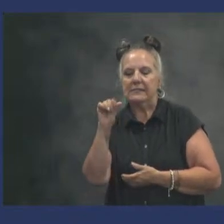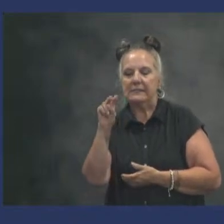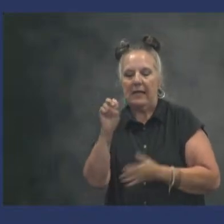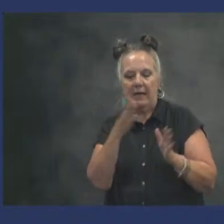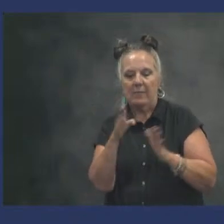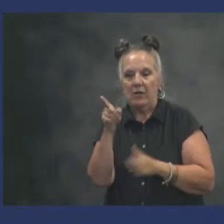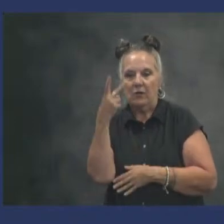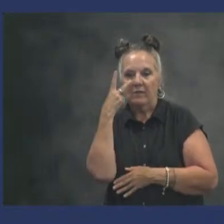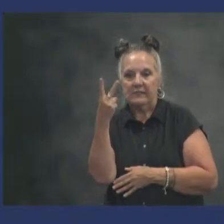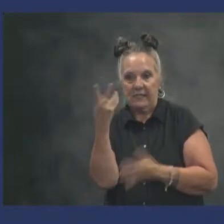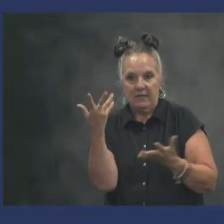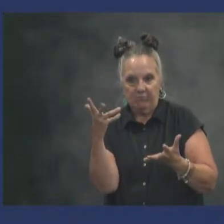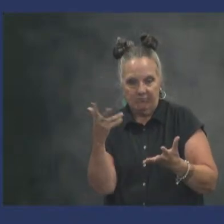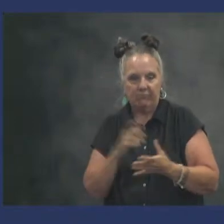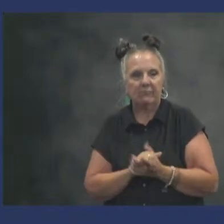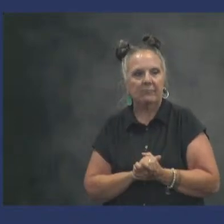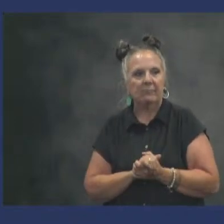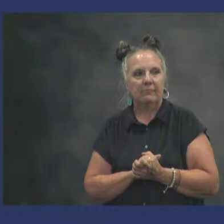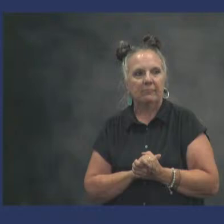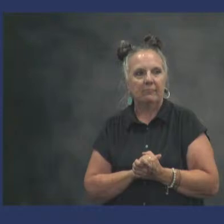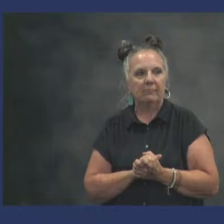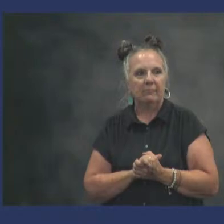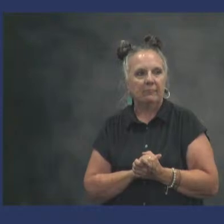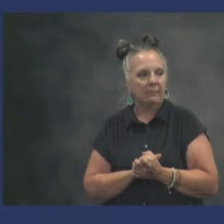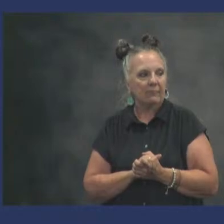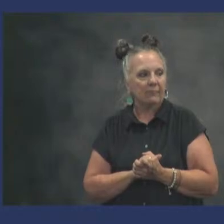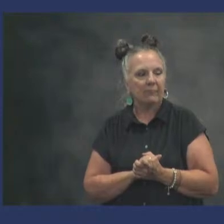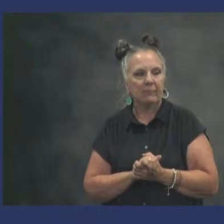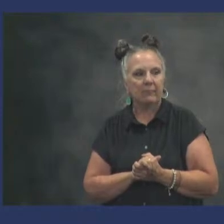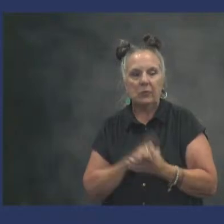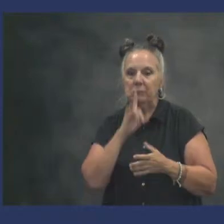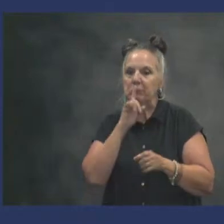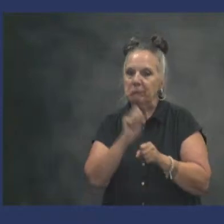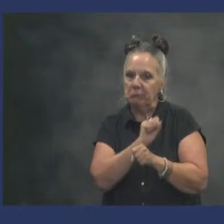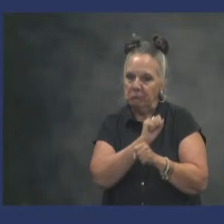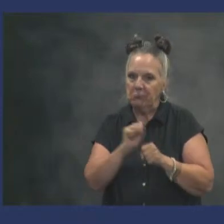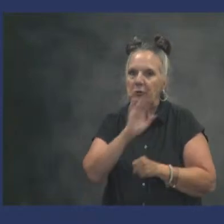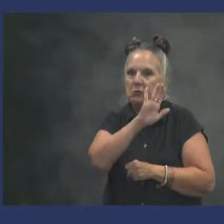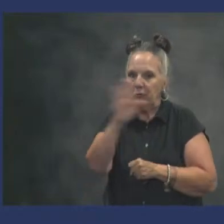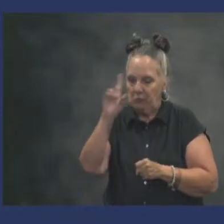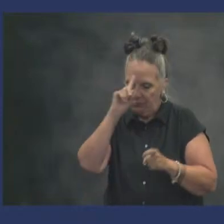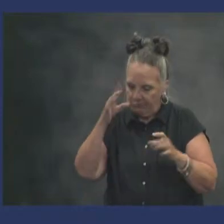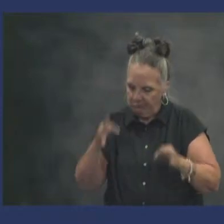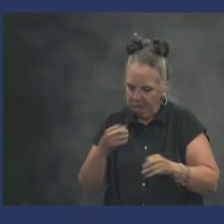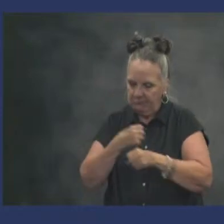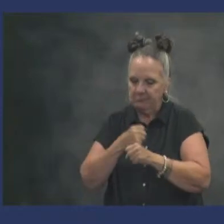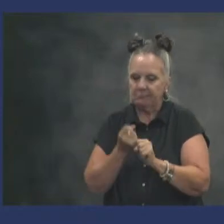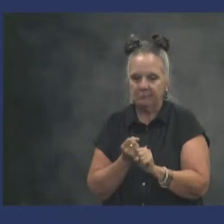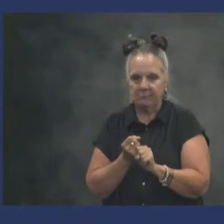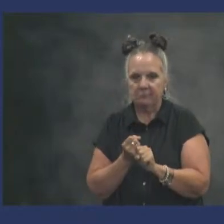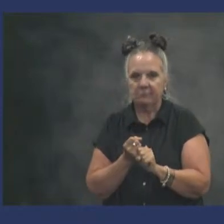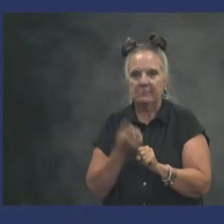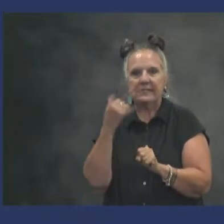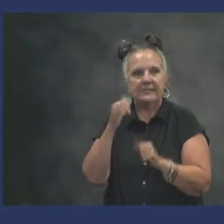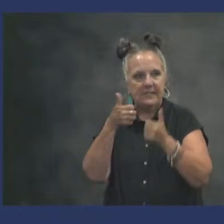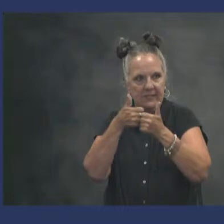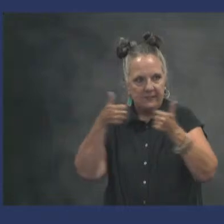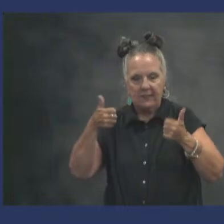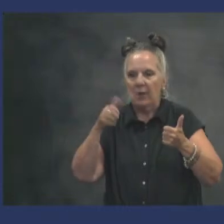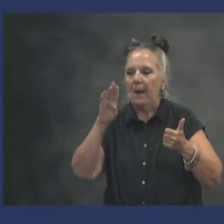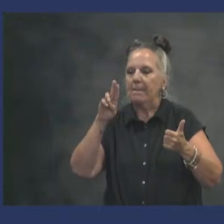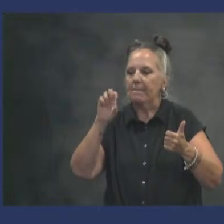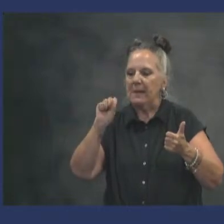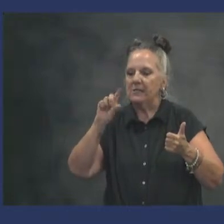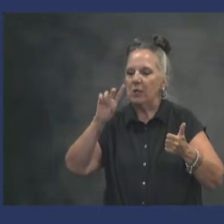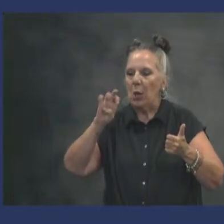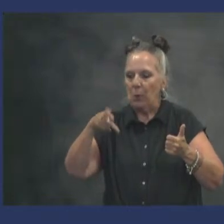seen before, so we've been able to hold true to some of the early decisions that we've made, still separating the bus loop with the